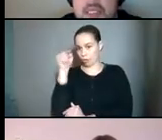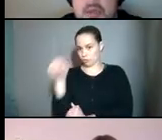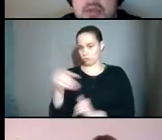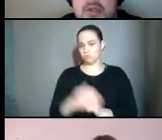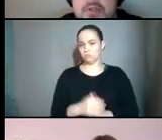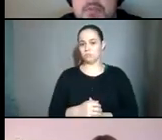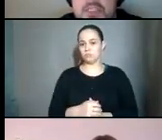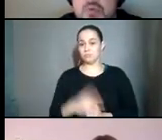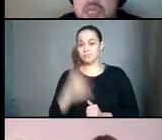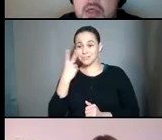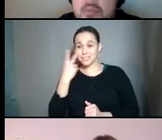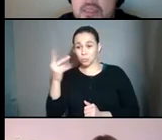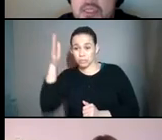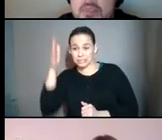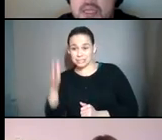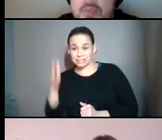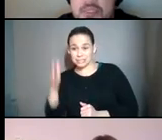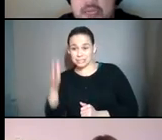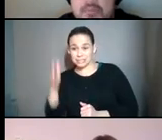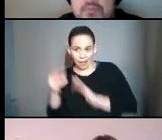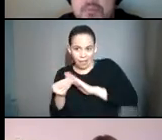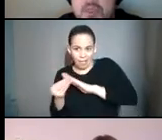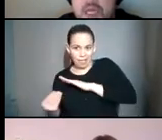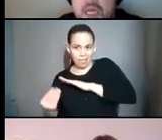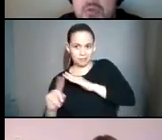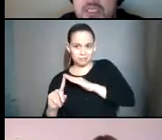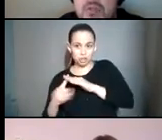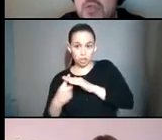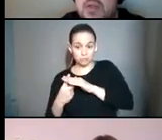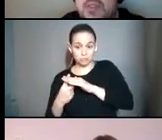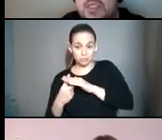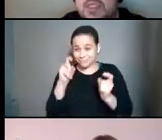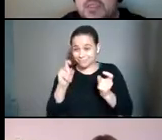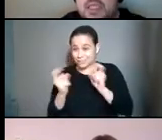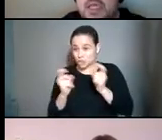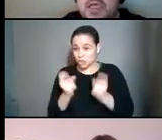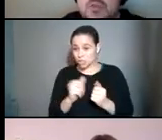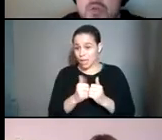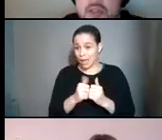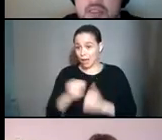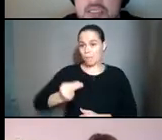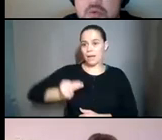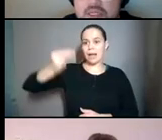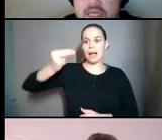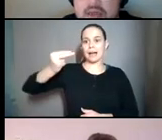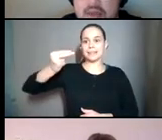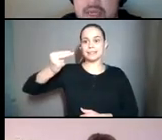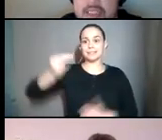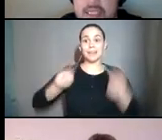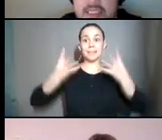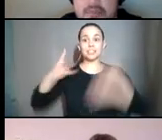of the array to get you started. Adjusting the array by the height of 50 looks like this.